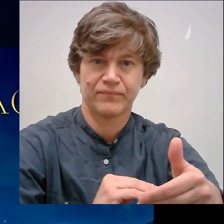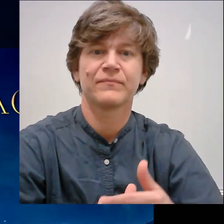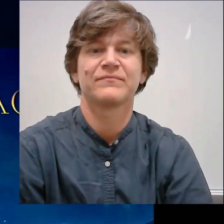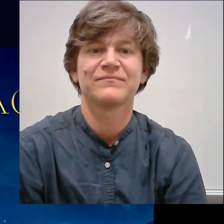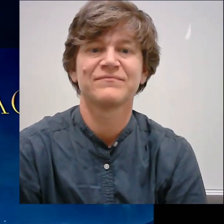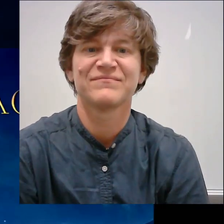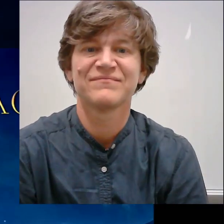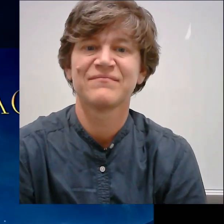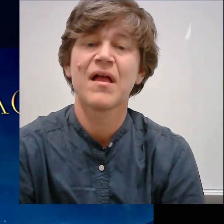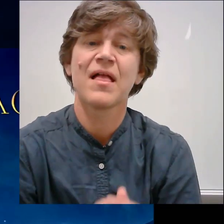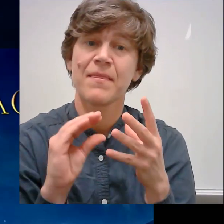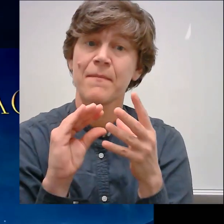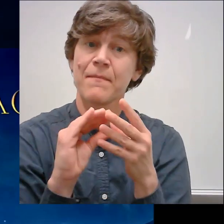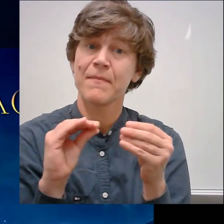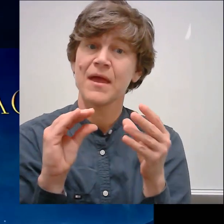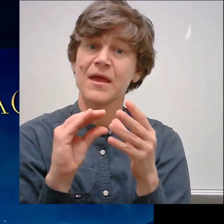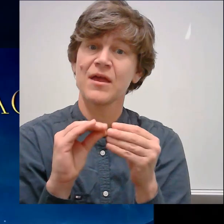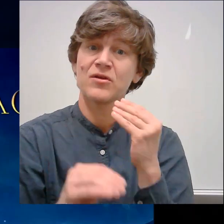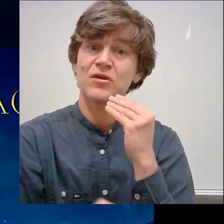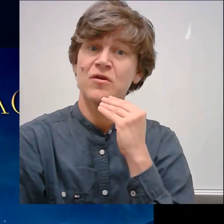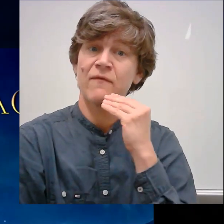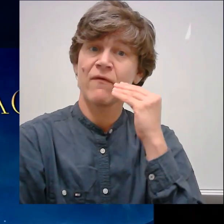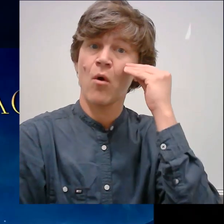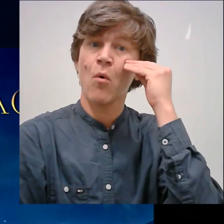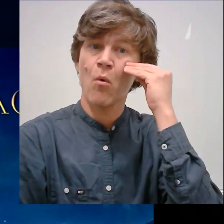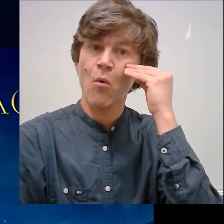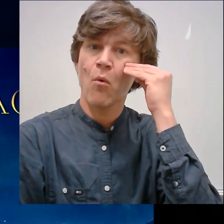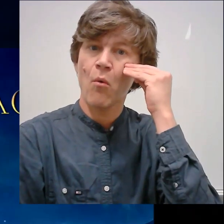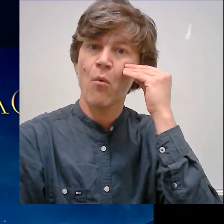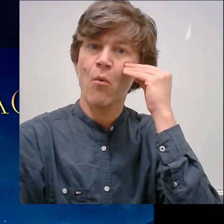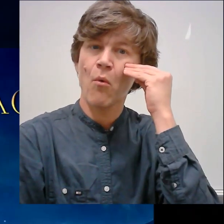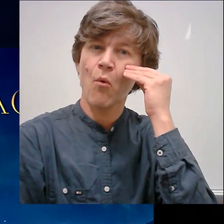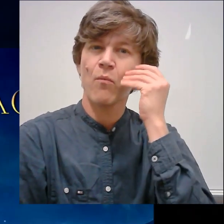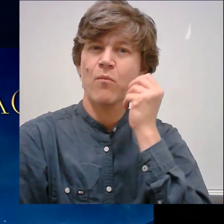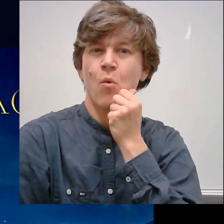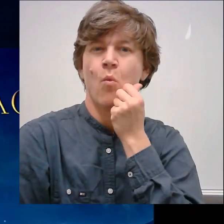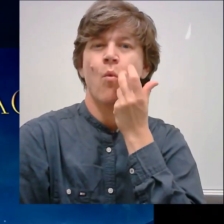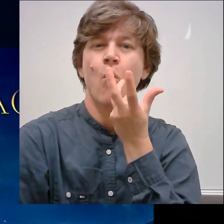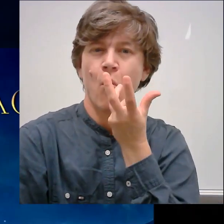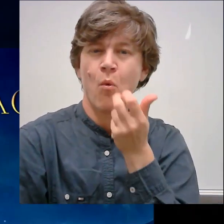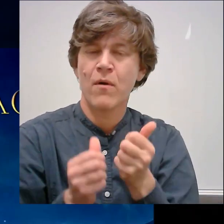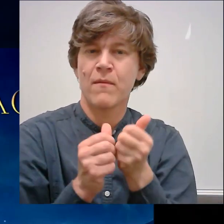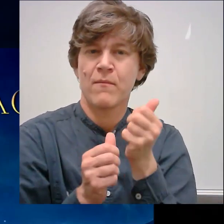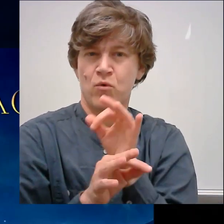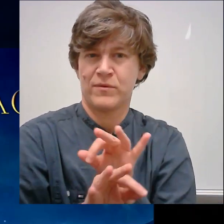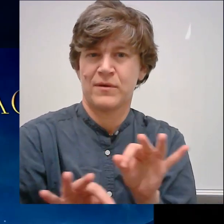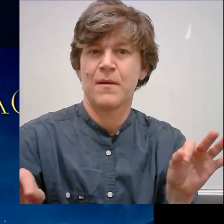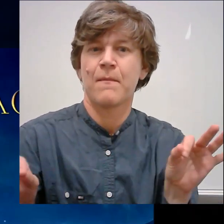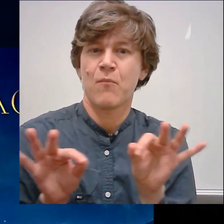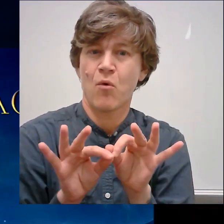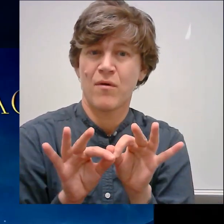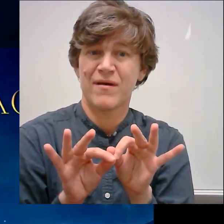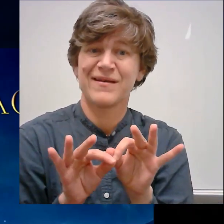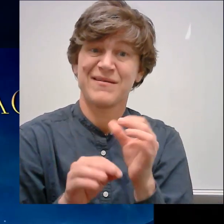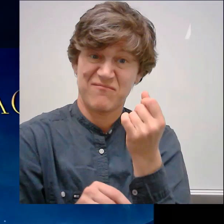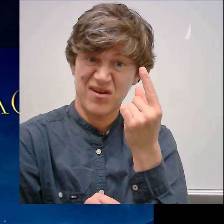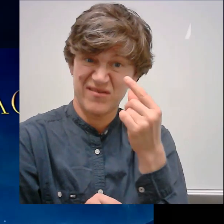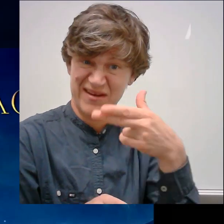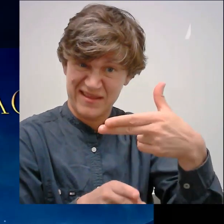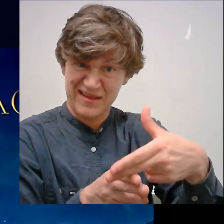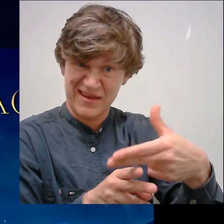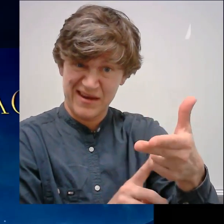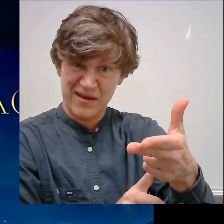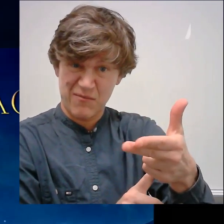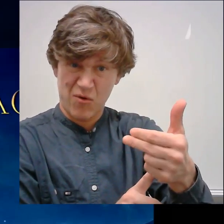Again, the message of home and hearth is the most important content to convey to the viewer, with the actual name of the hotel second in level of